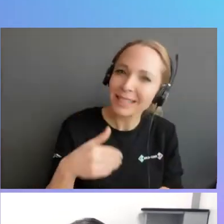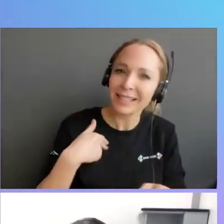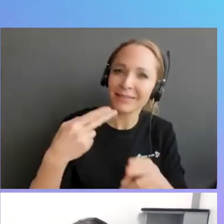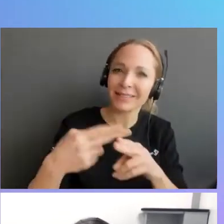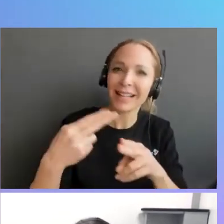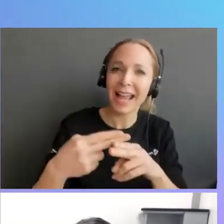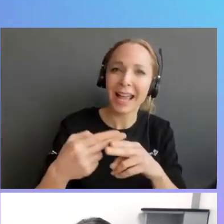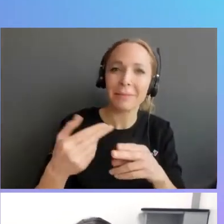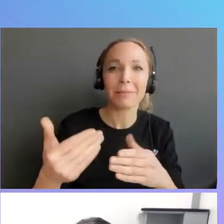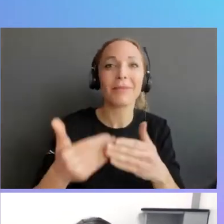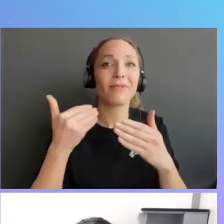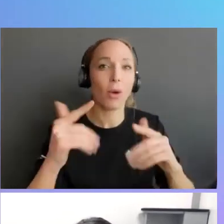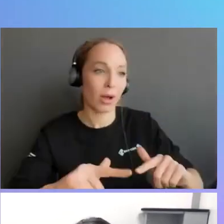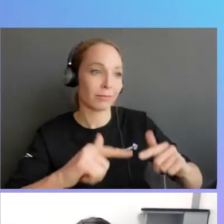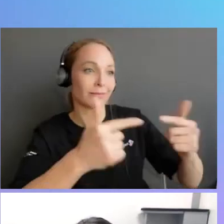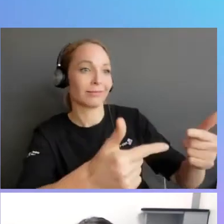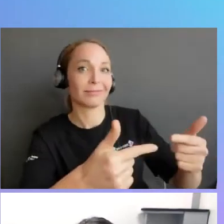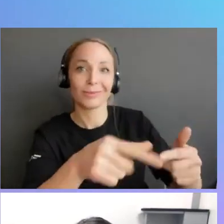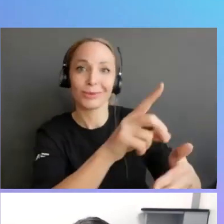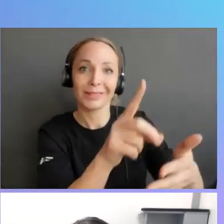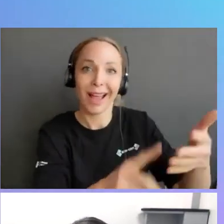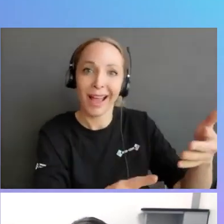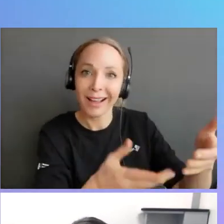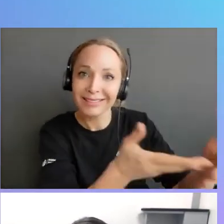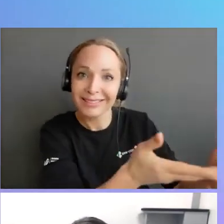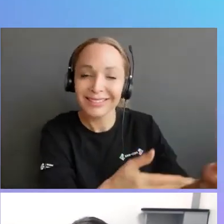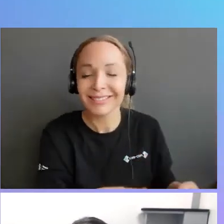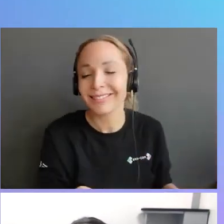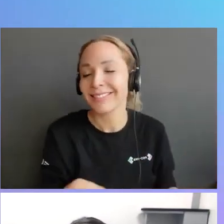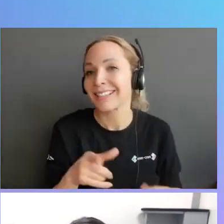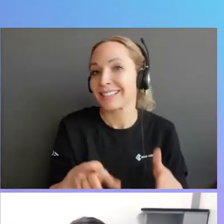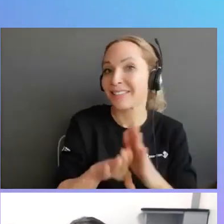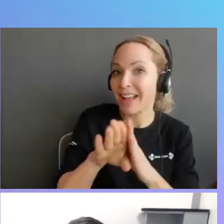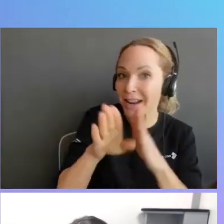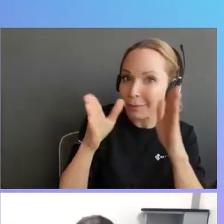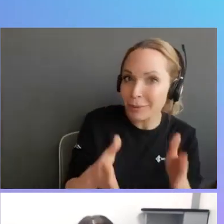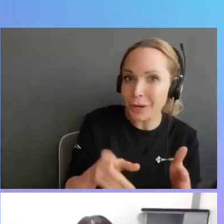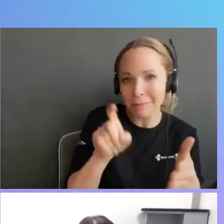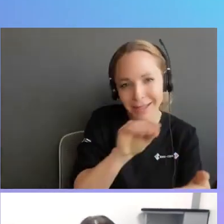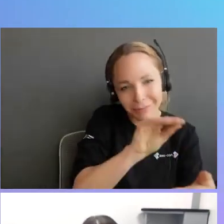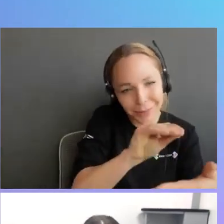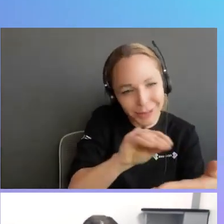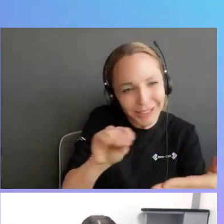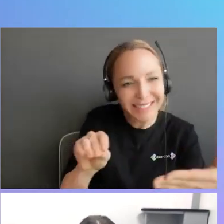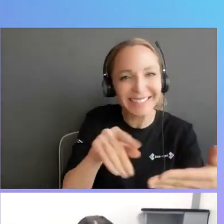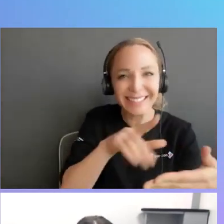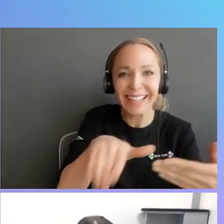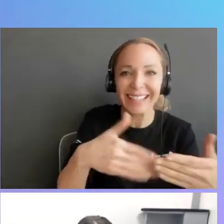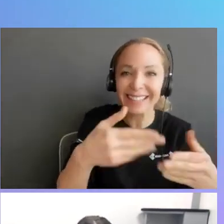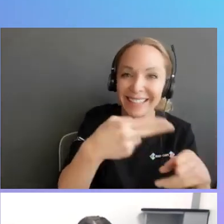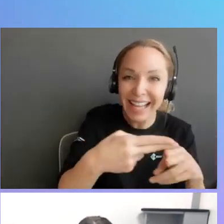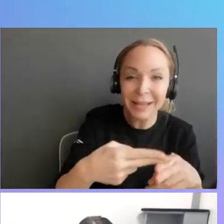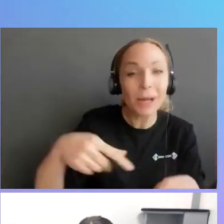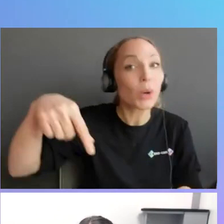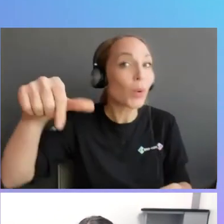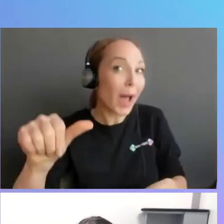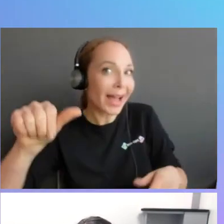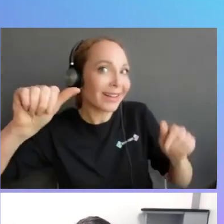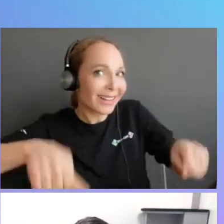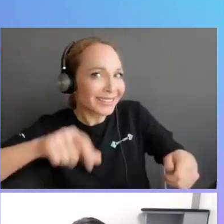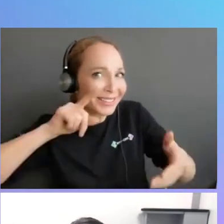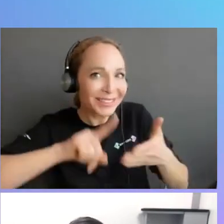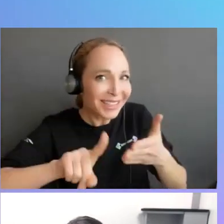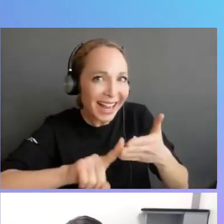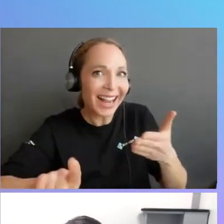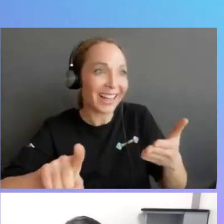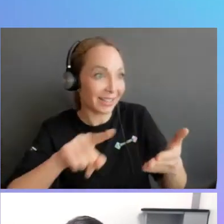writes requirements for all the button names. The developer implements the buttons with those names. The QA checks that all that happened with the functionality.